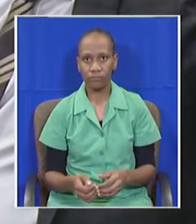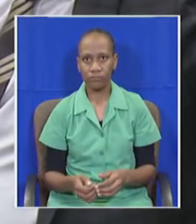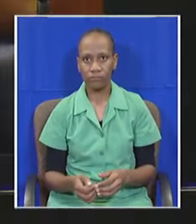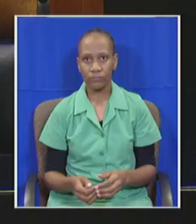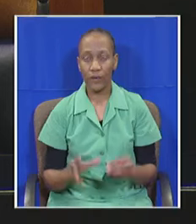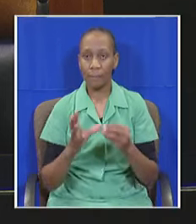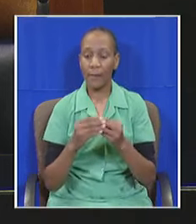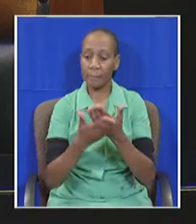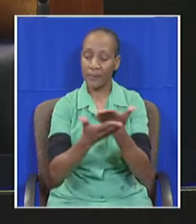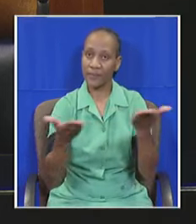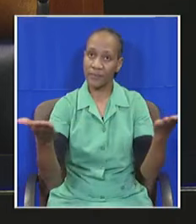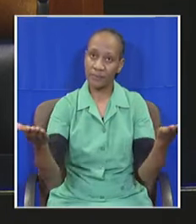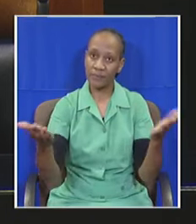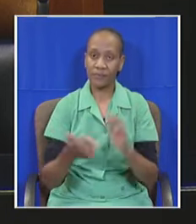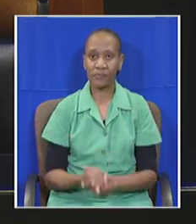Honorable members, order.